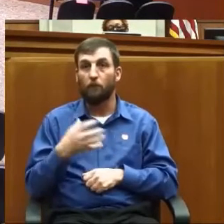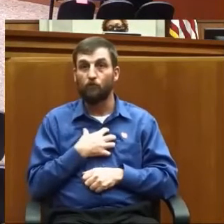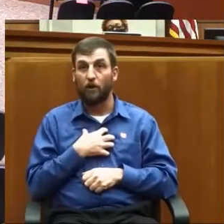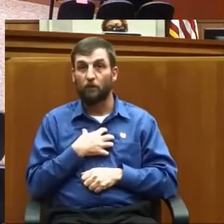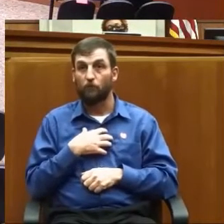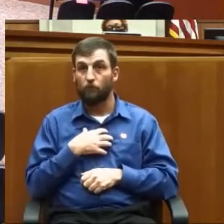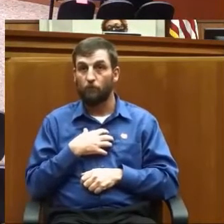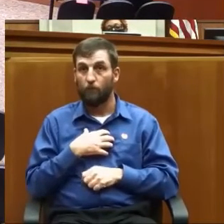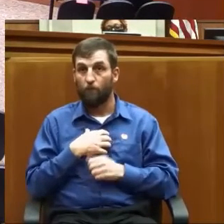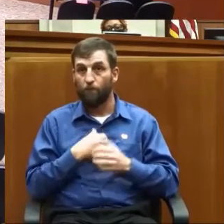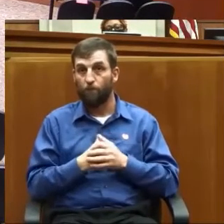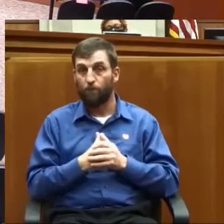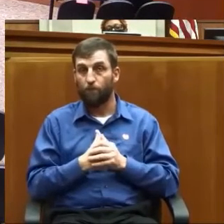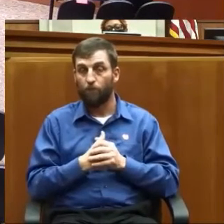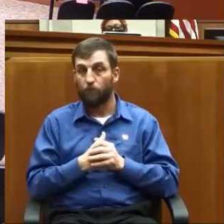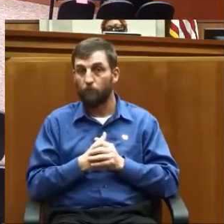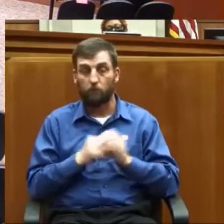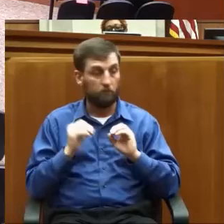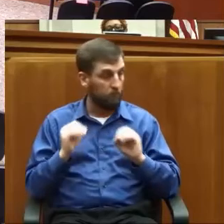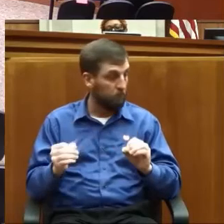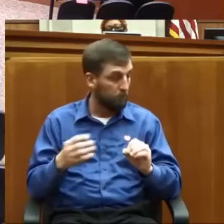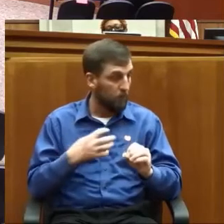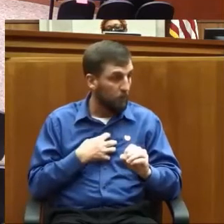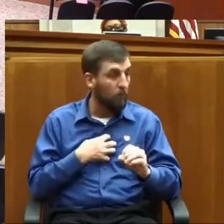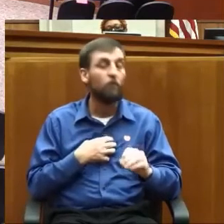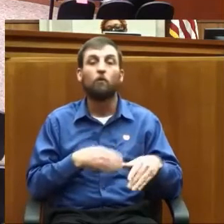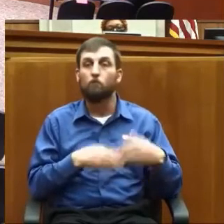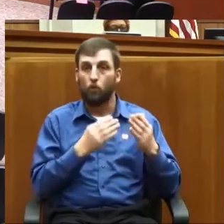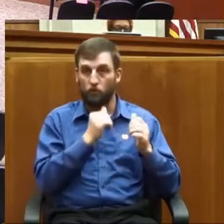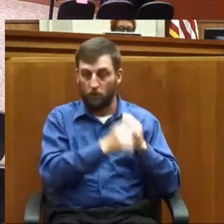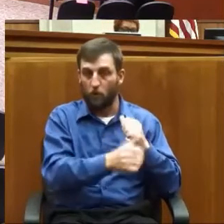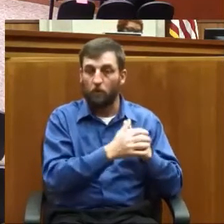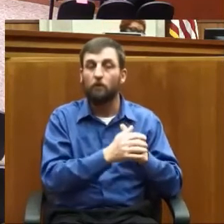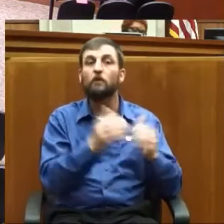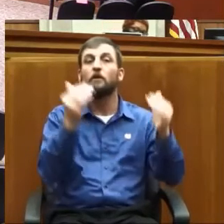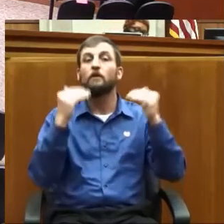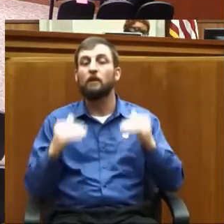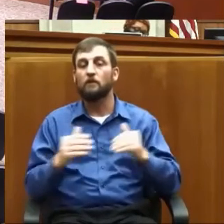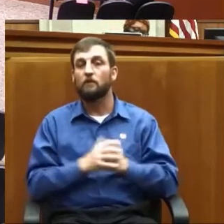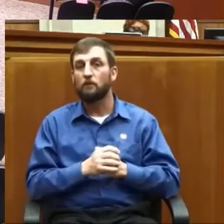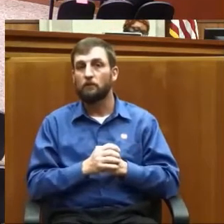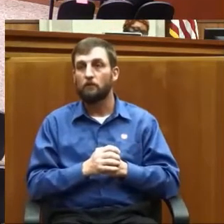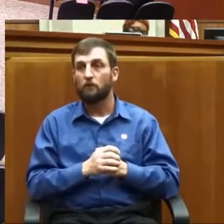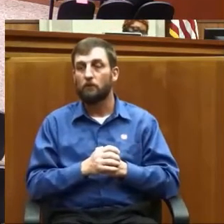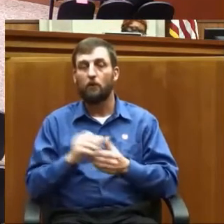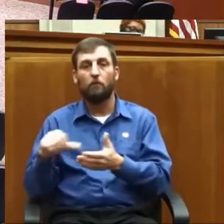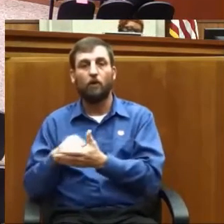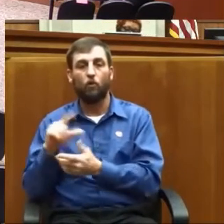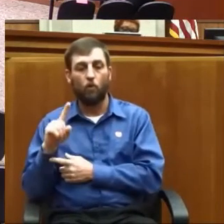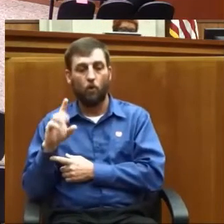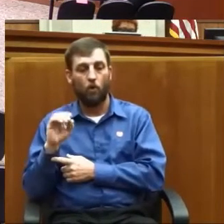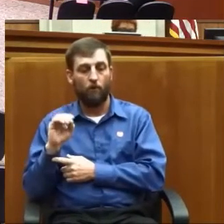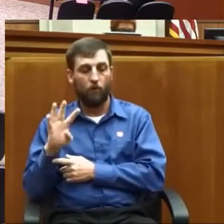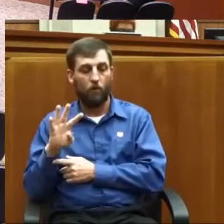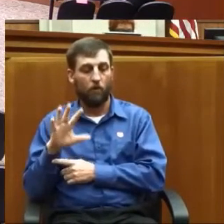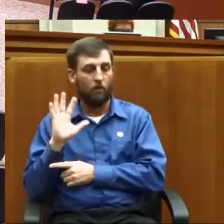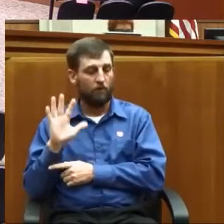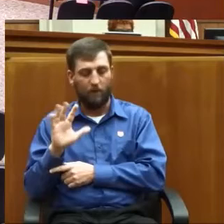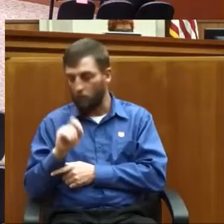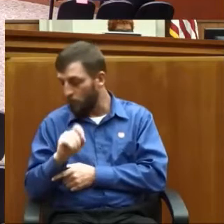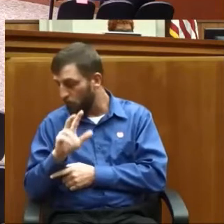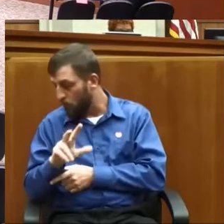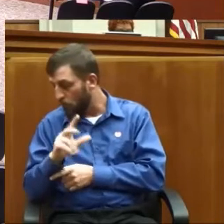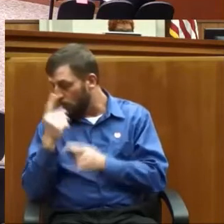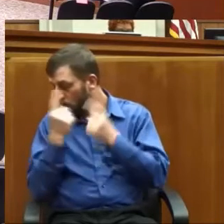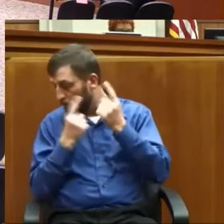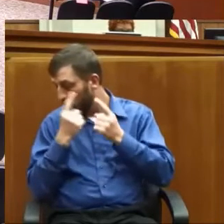Any objection to the item? Hearing no objection, the motion will carry. Next item, please. On page 104, item